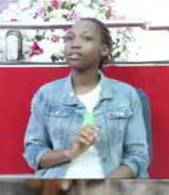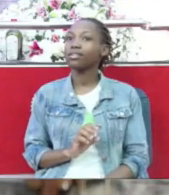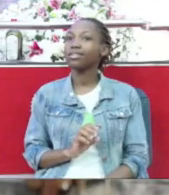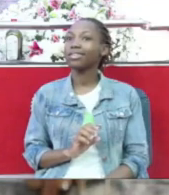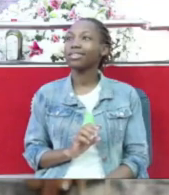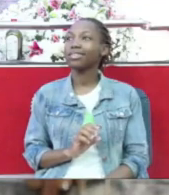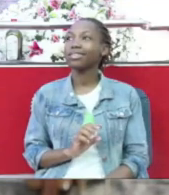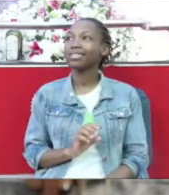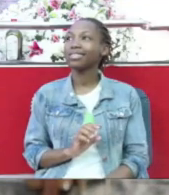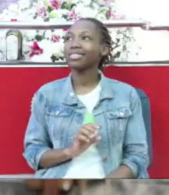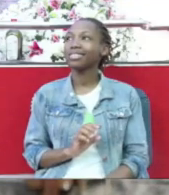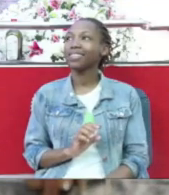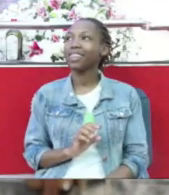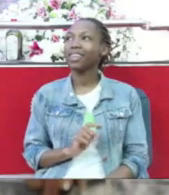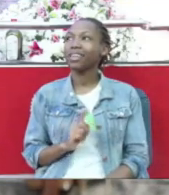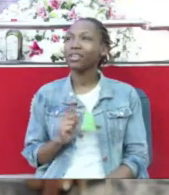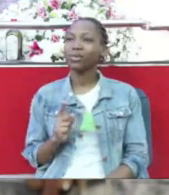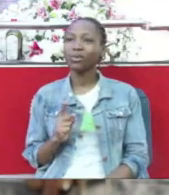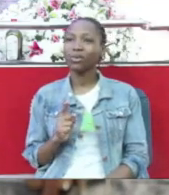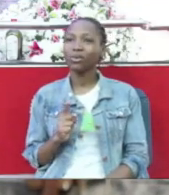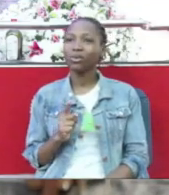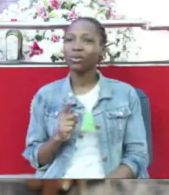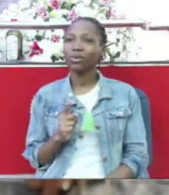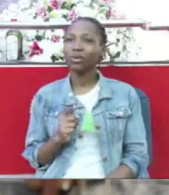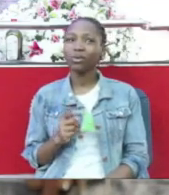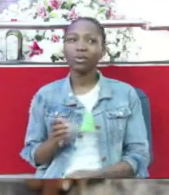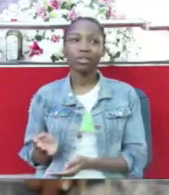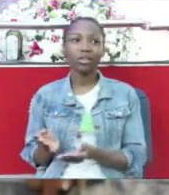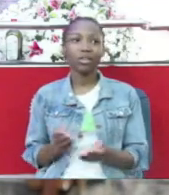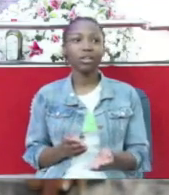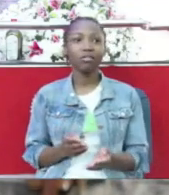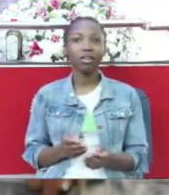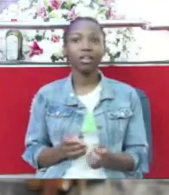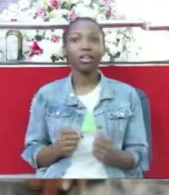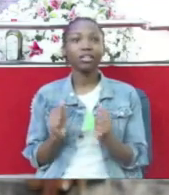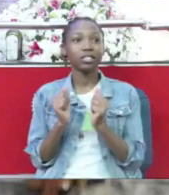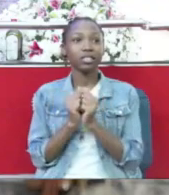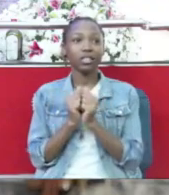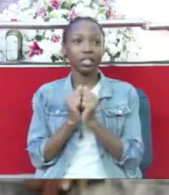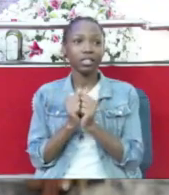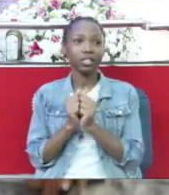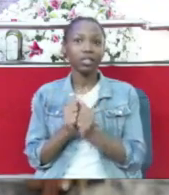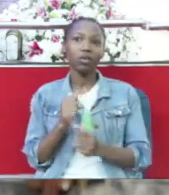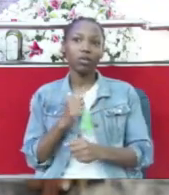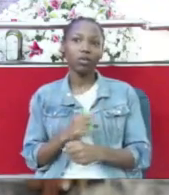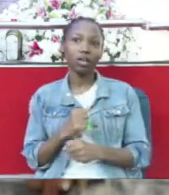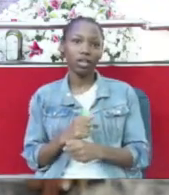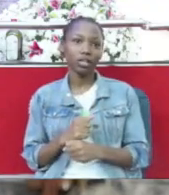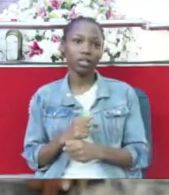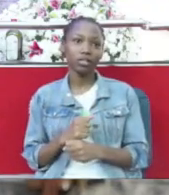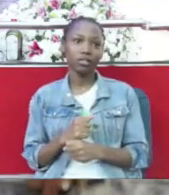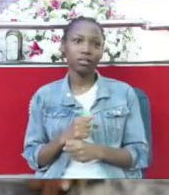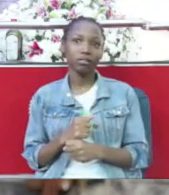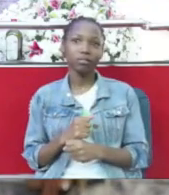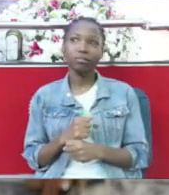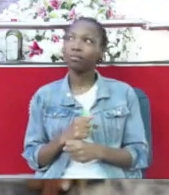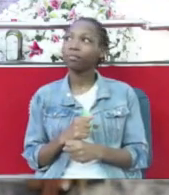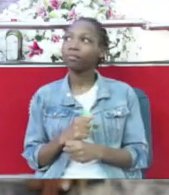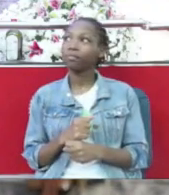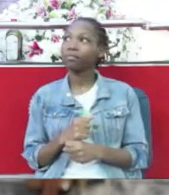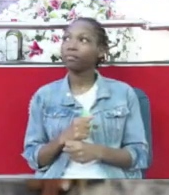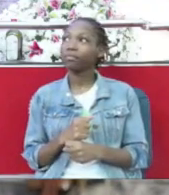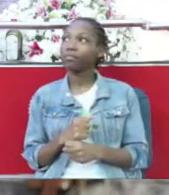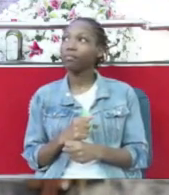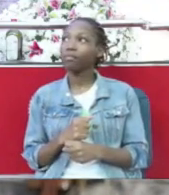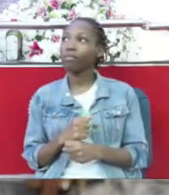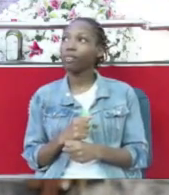you are automatically given 10 years working permit. Working visa. Yeah? Or as long as your passport